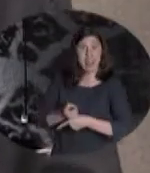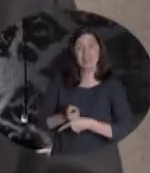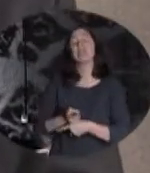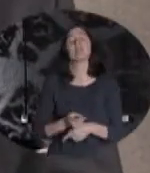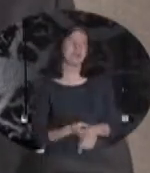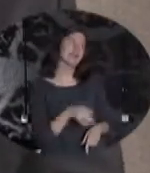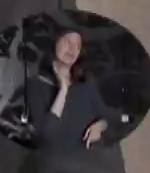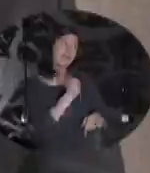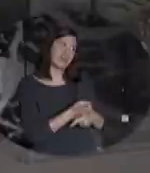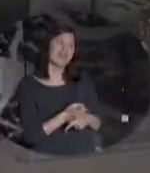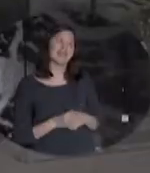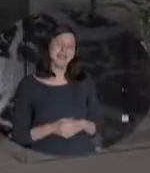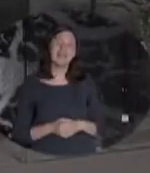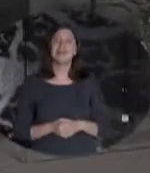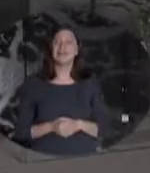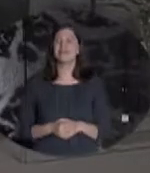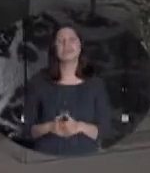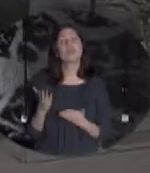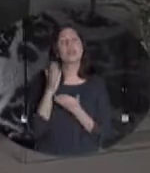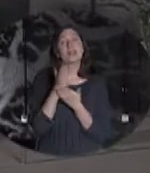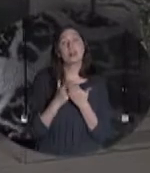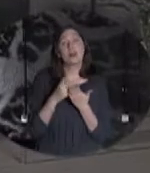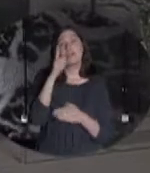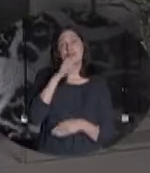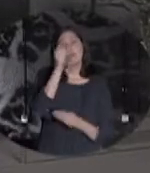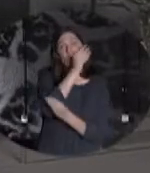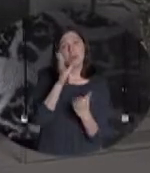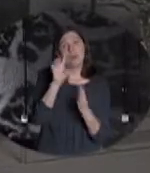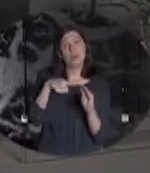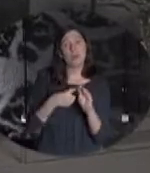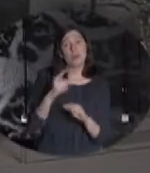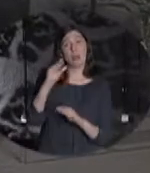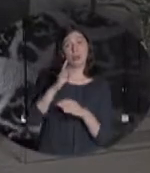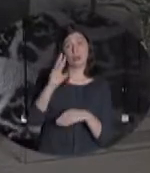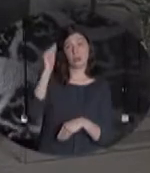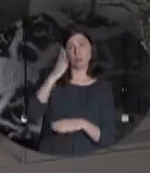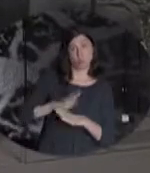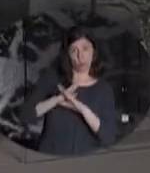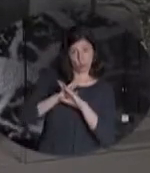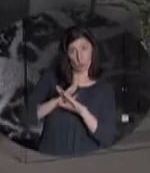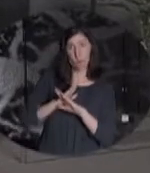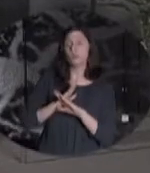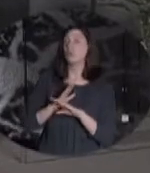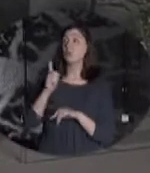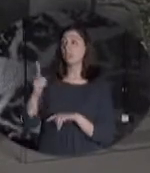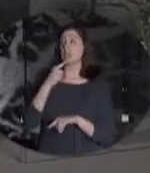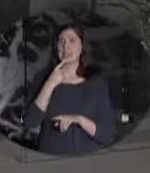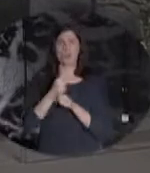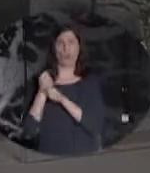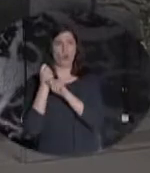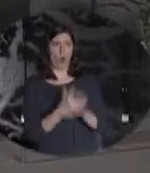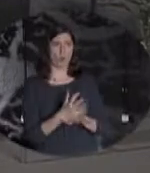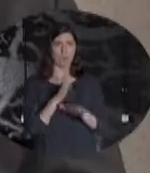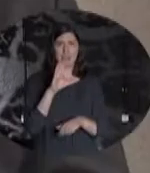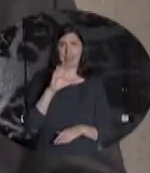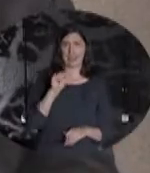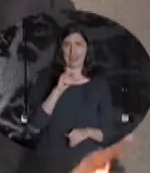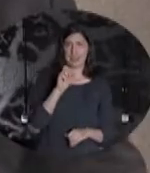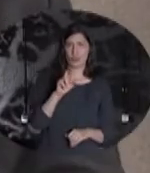no. Right? Now, there's been some myths about sunscreen, sure. One of them being that it actually causes cancer.